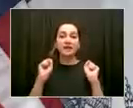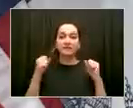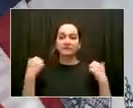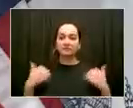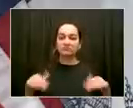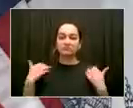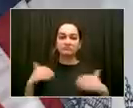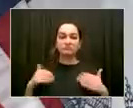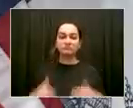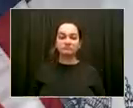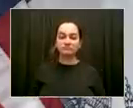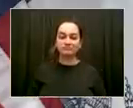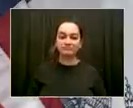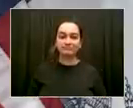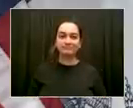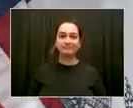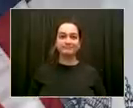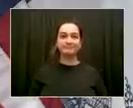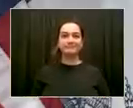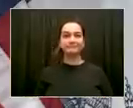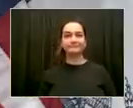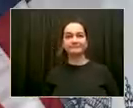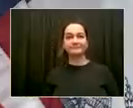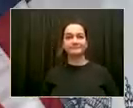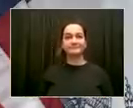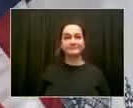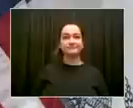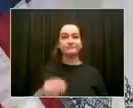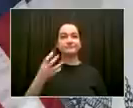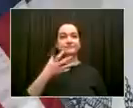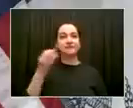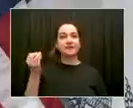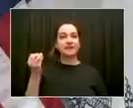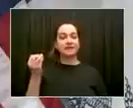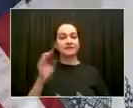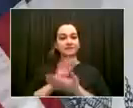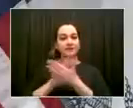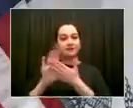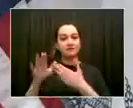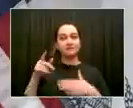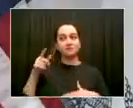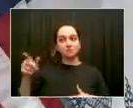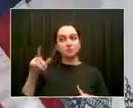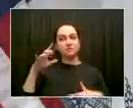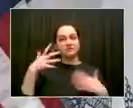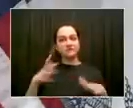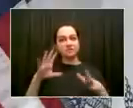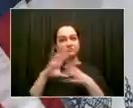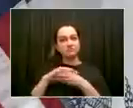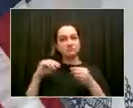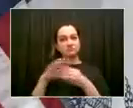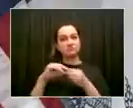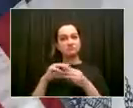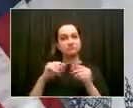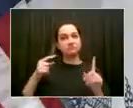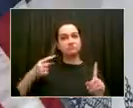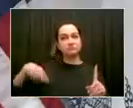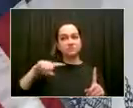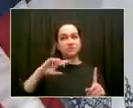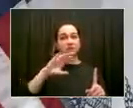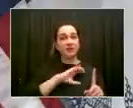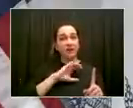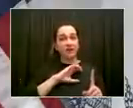serves, we're New Yorkers who are living the life of the city. We serve because we care for everyone in the city. We also experience